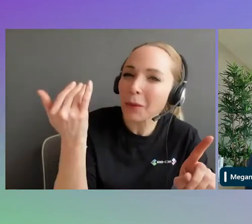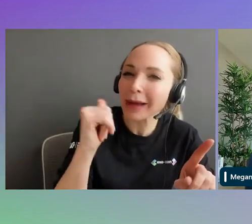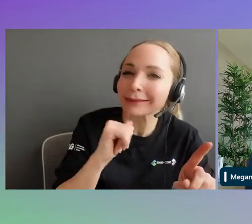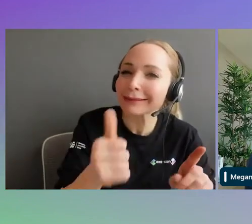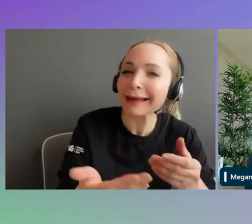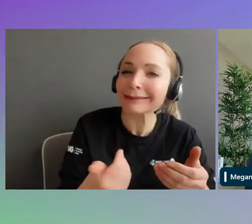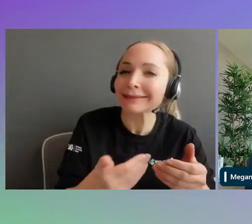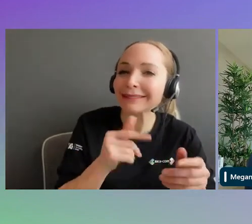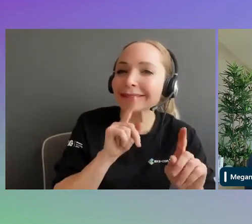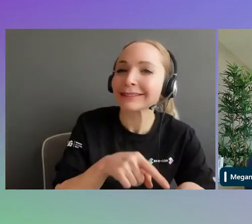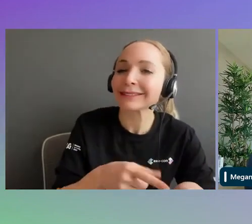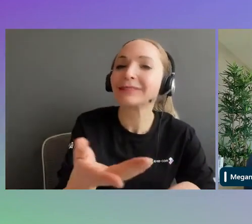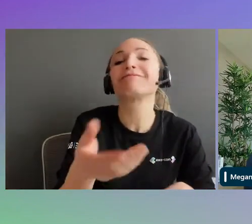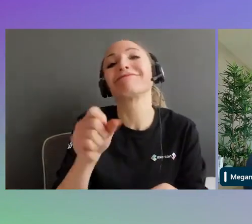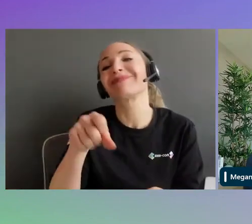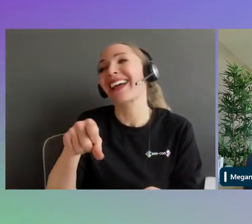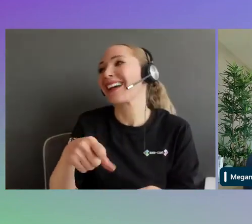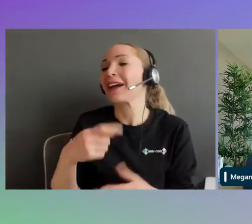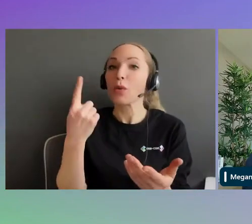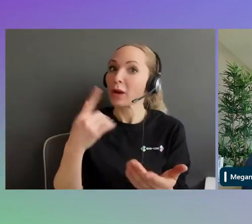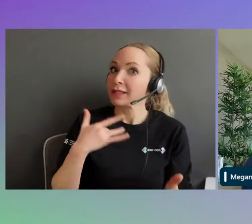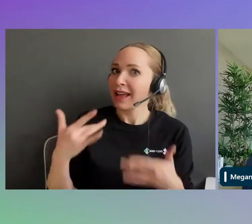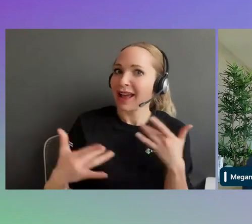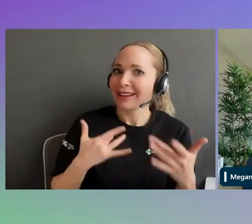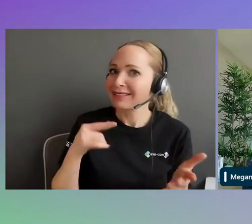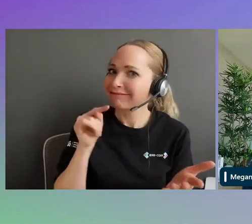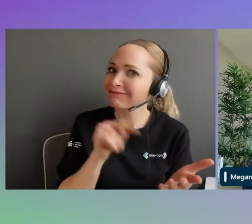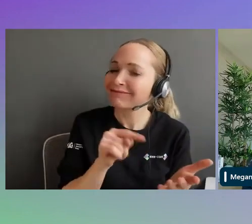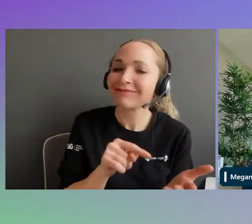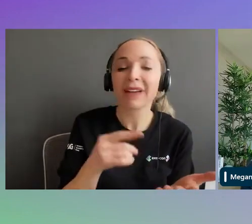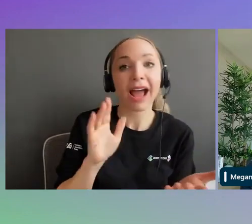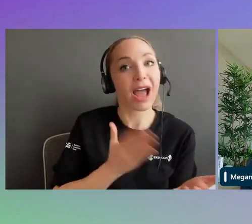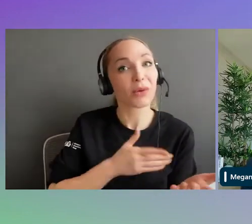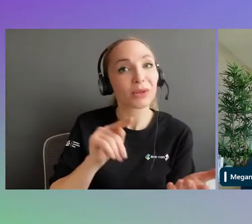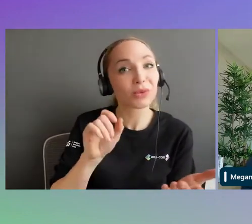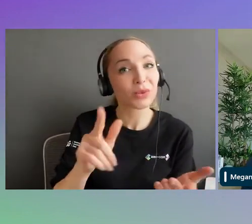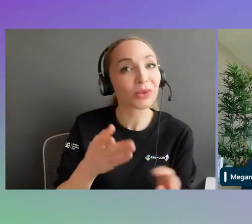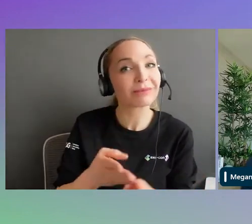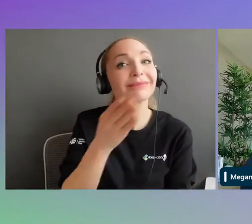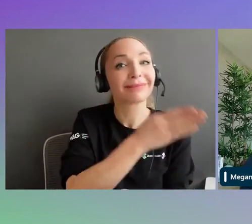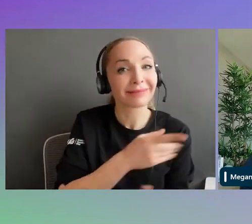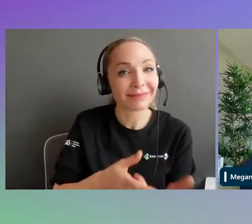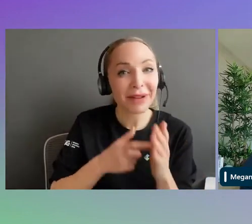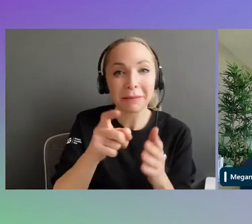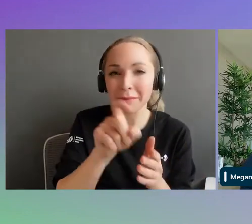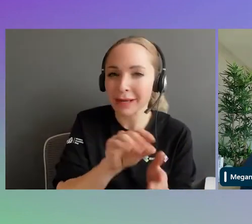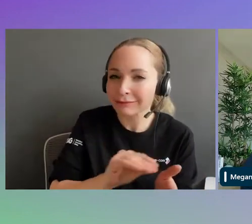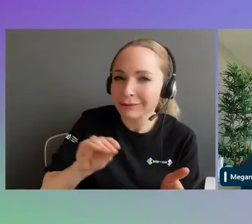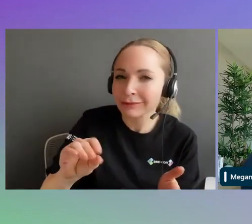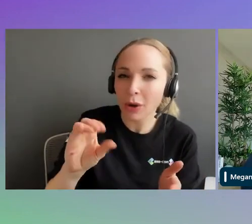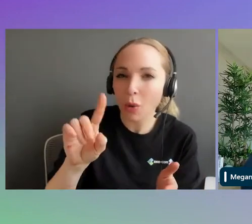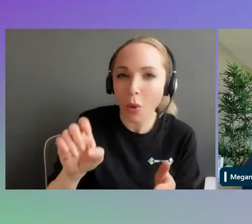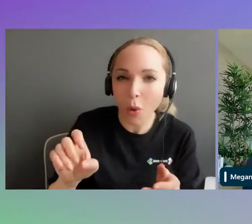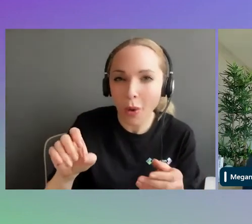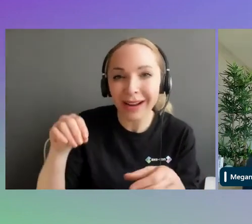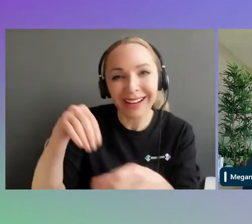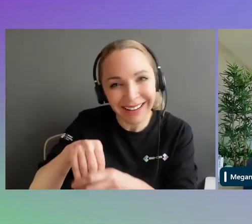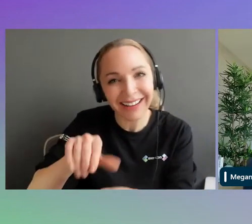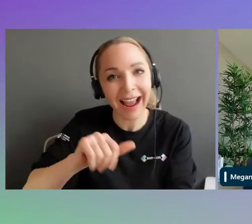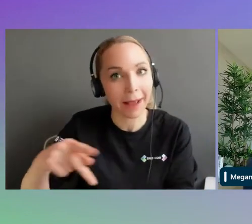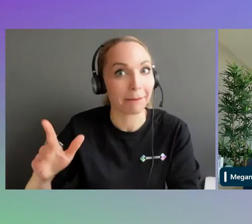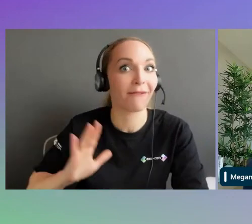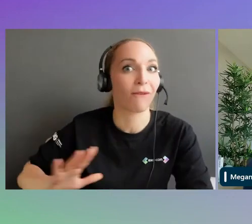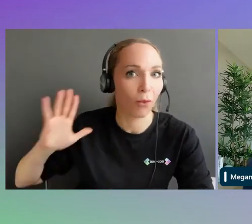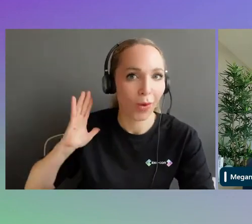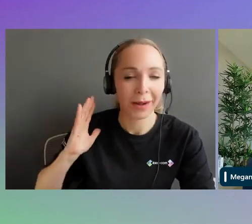So one exciting thing is that because our tool previously required that you embed some code into your app, we haven't been able to run